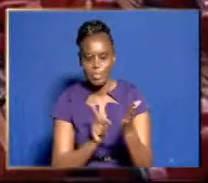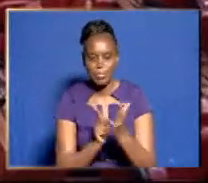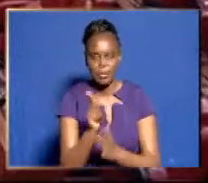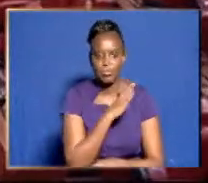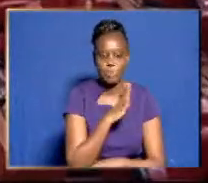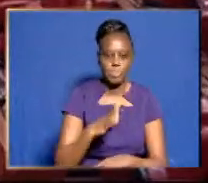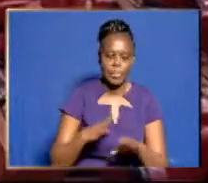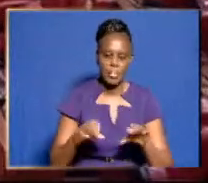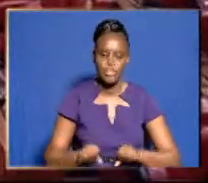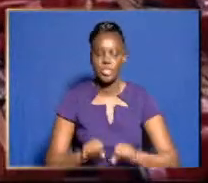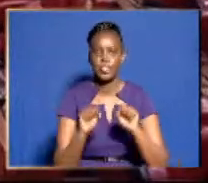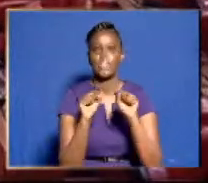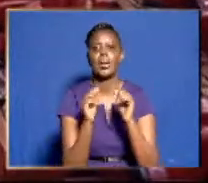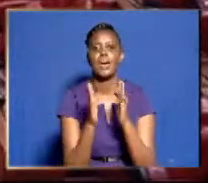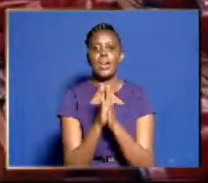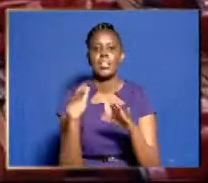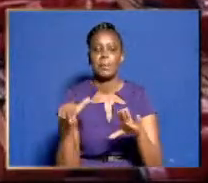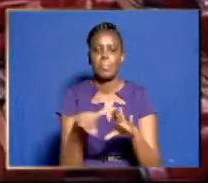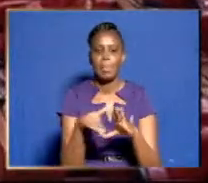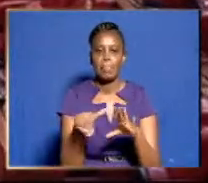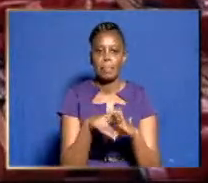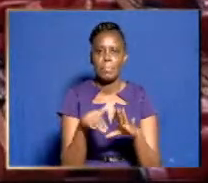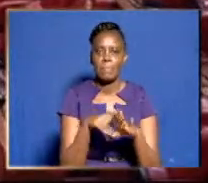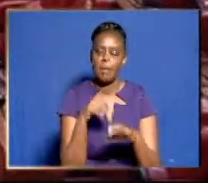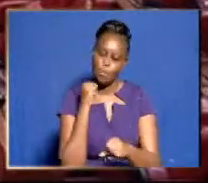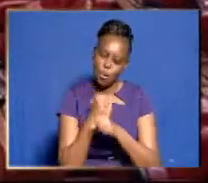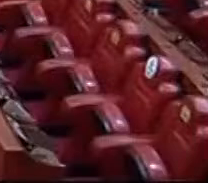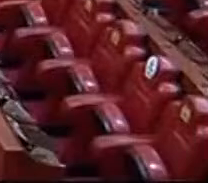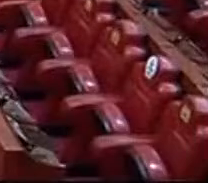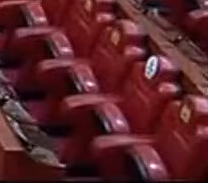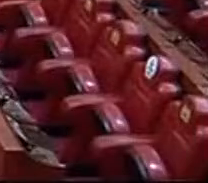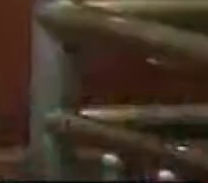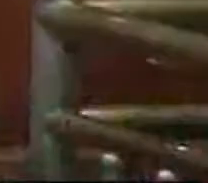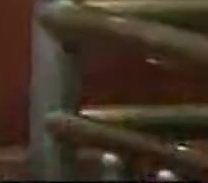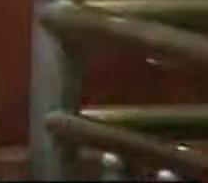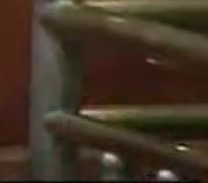the chairman, and the members for the work that they put into this